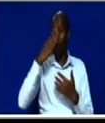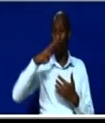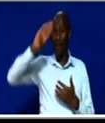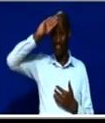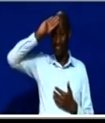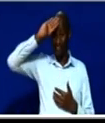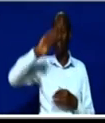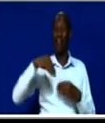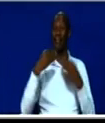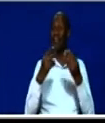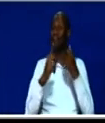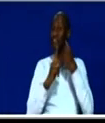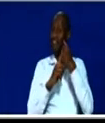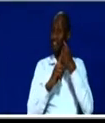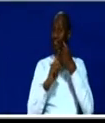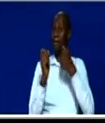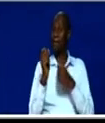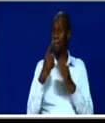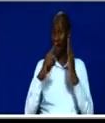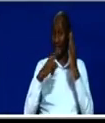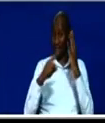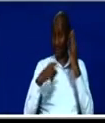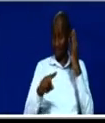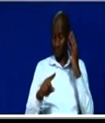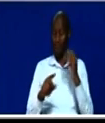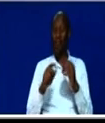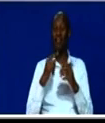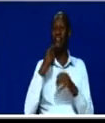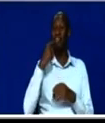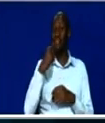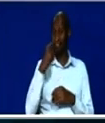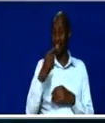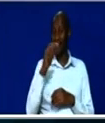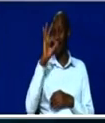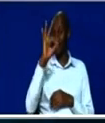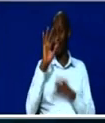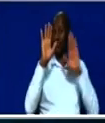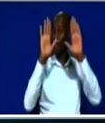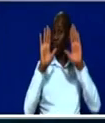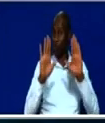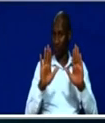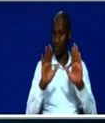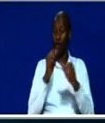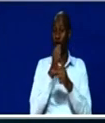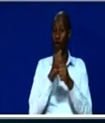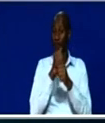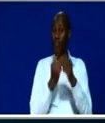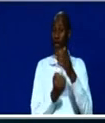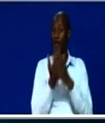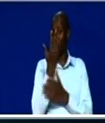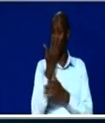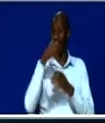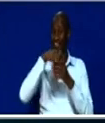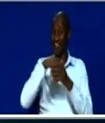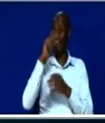us 6 marks. Then we have the next question, state 3 significances of coffee growing